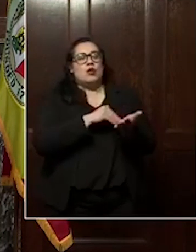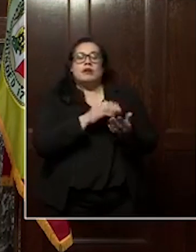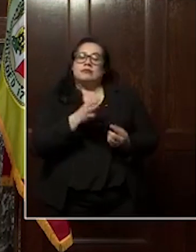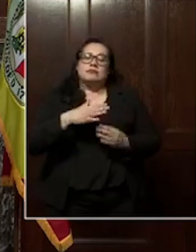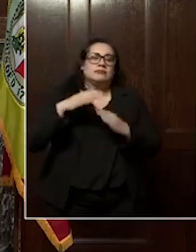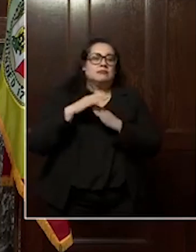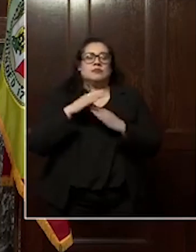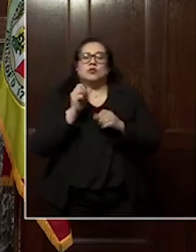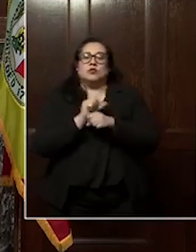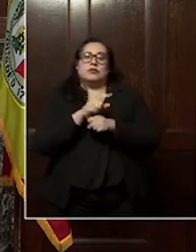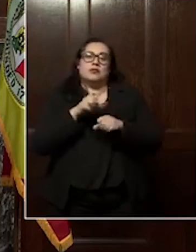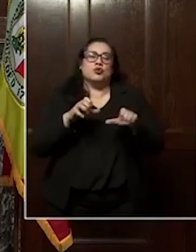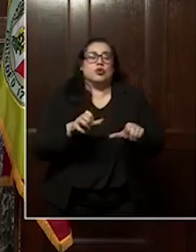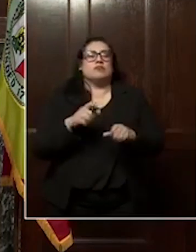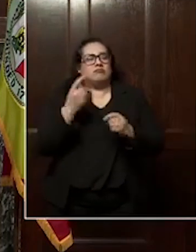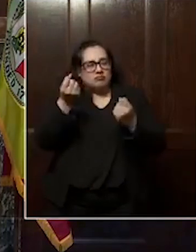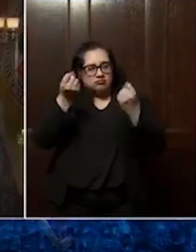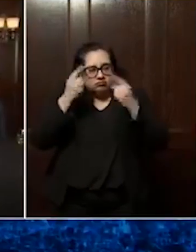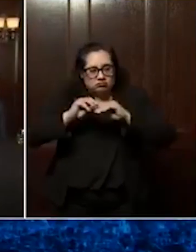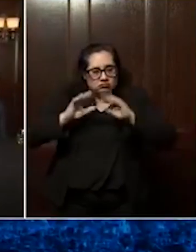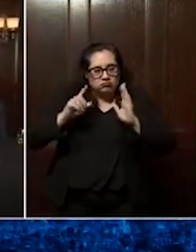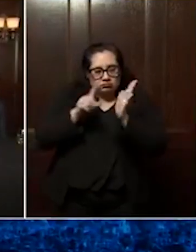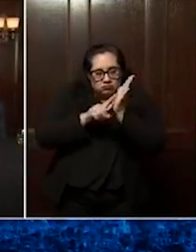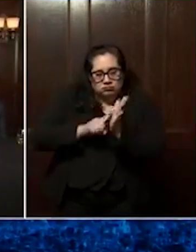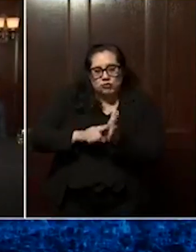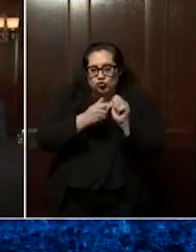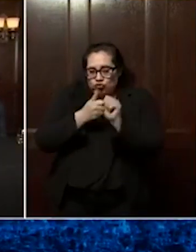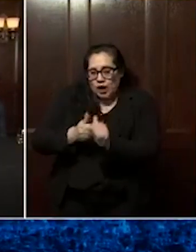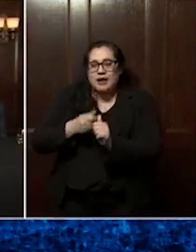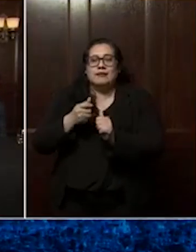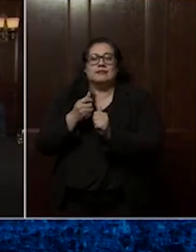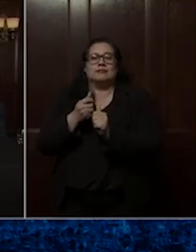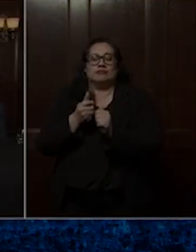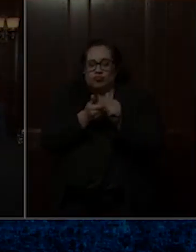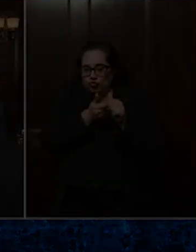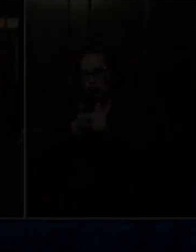exceptional work that they are doing to understand this, to track this, and to save lives. I want to thank you both.